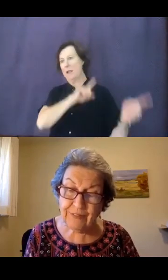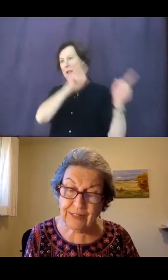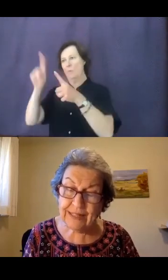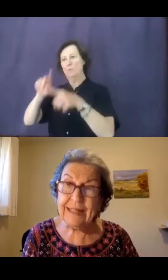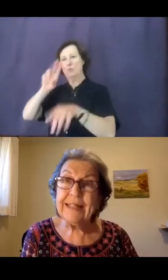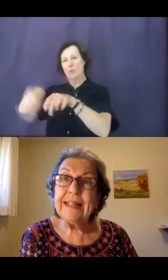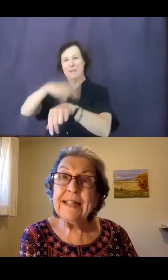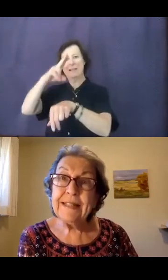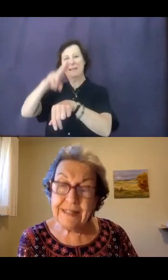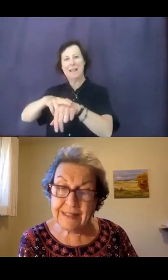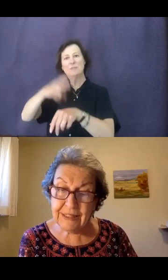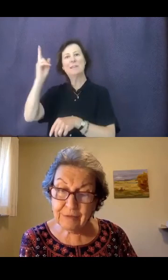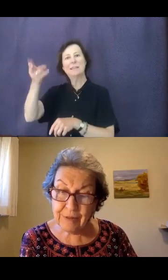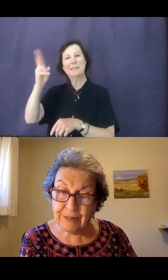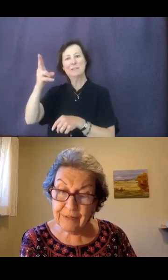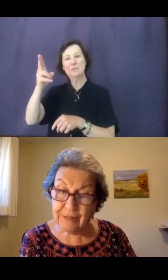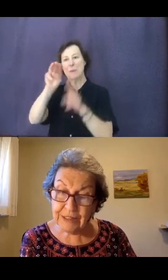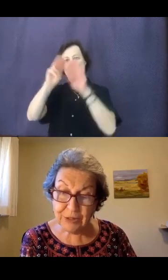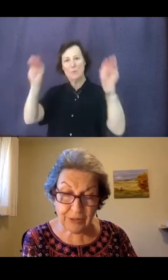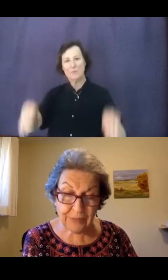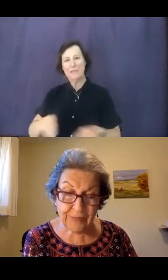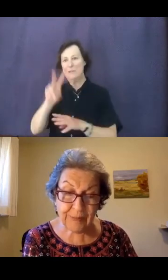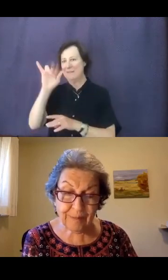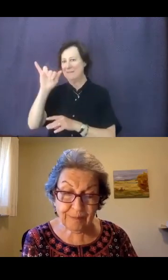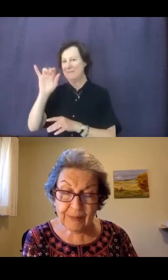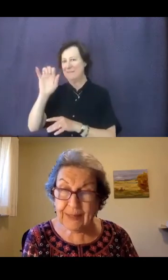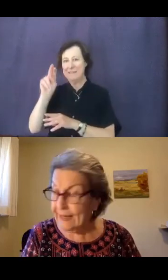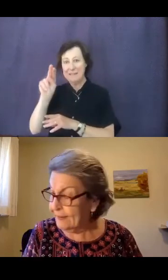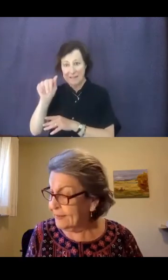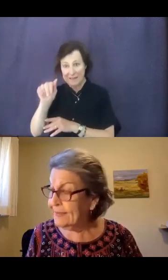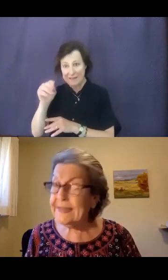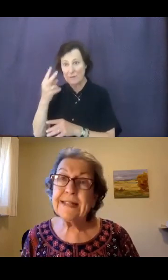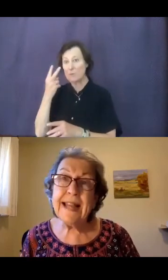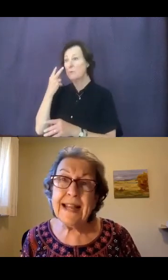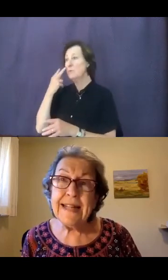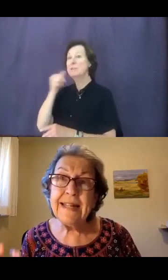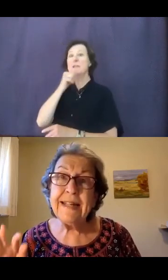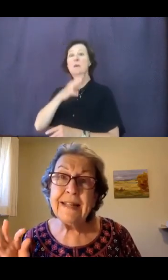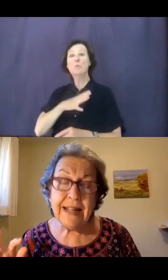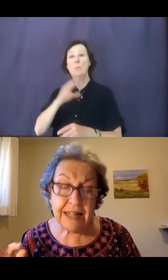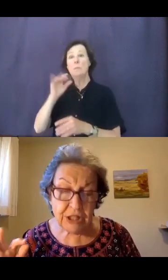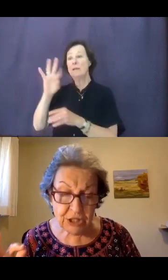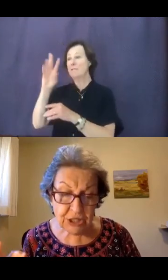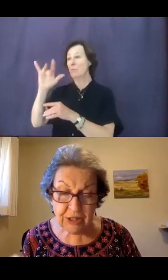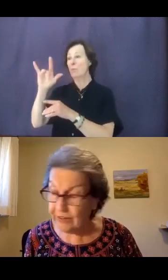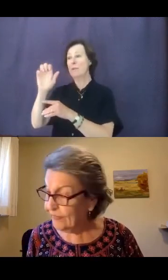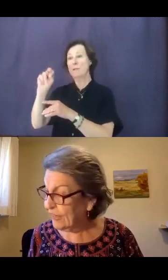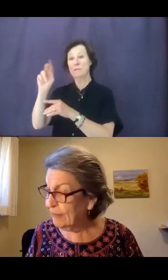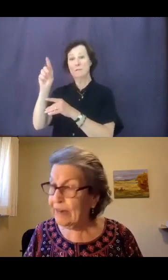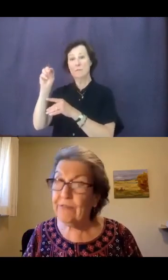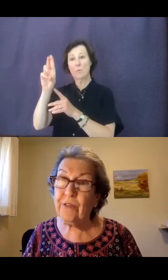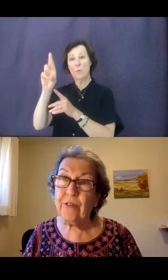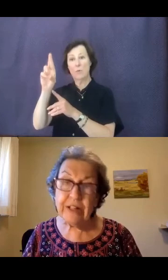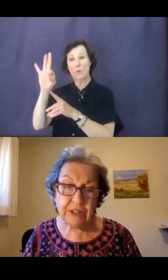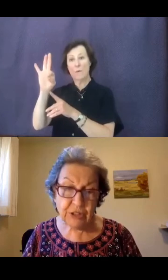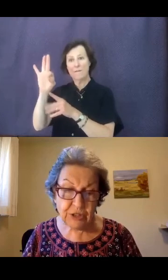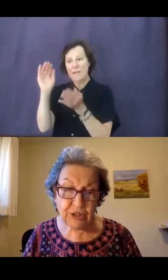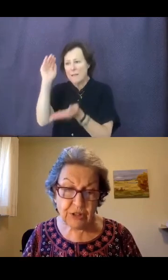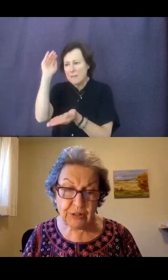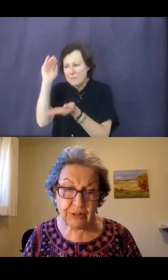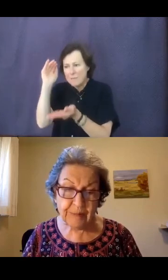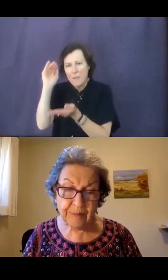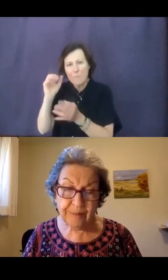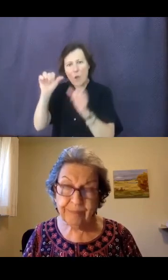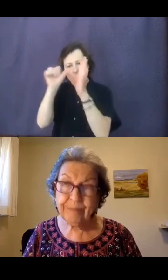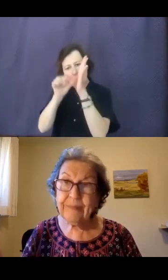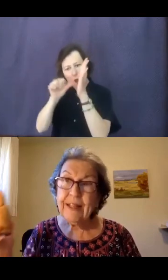in Vienna to see the Woman of Willendorf. This is a tiny ancient carving about 4 inches